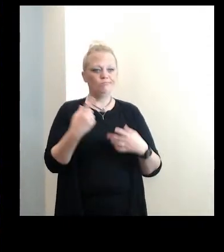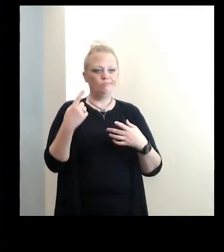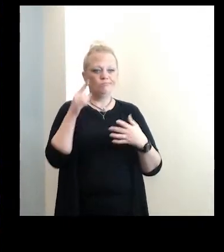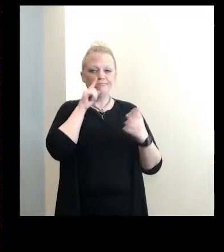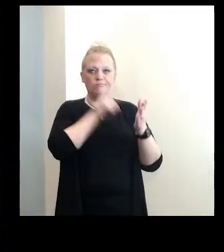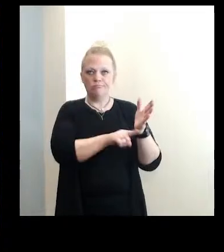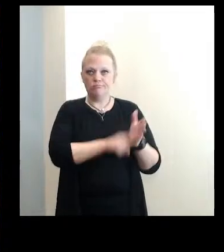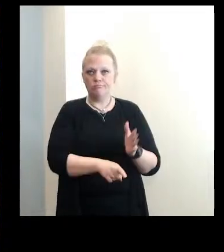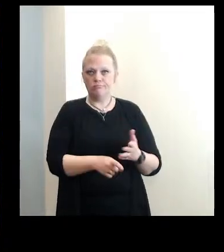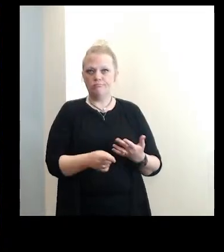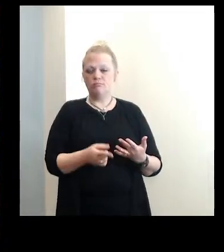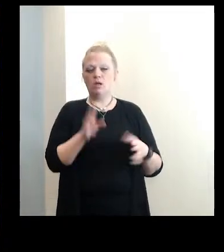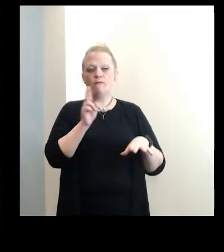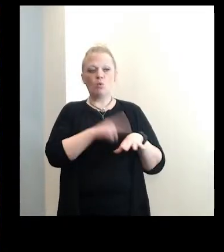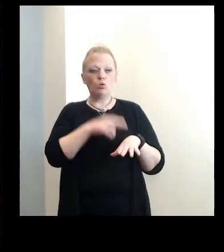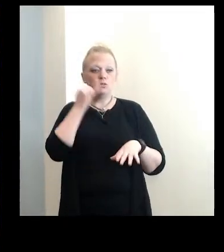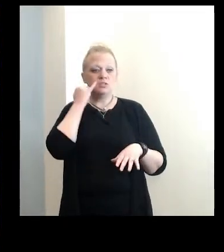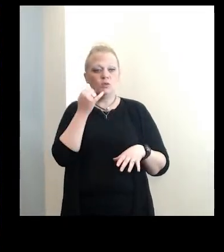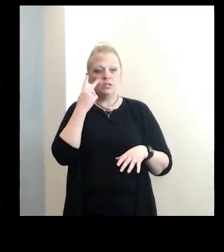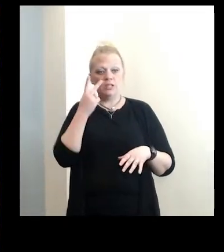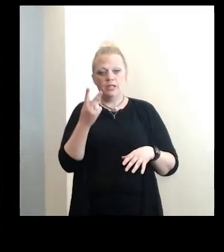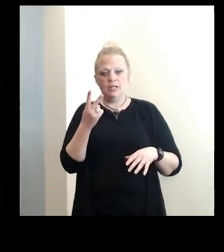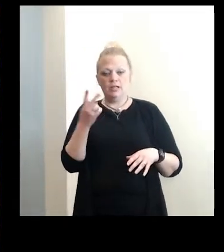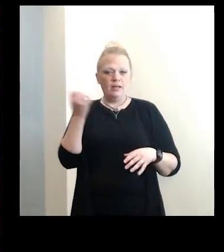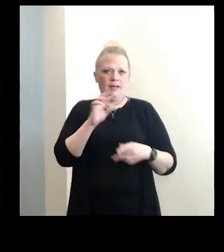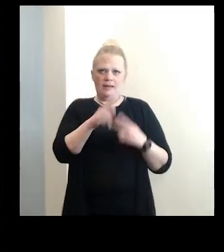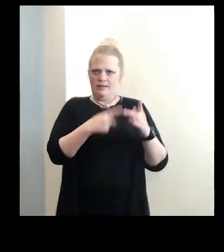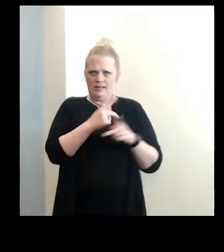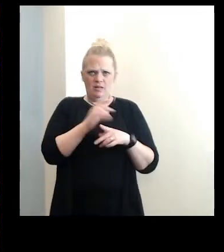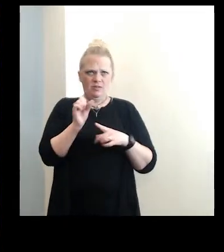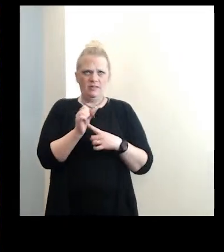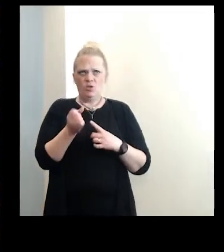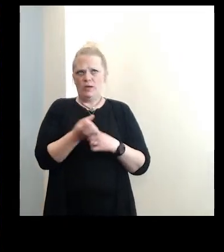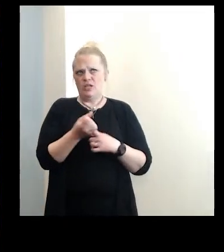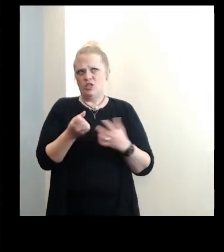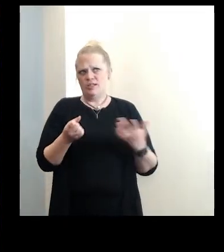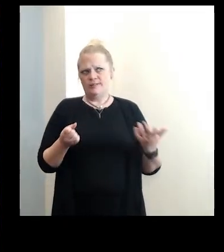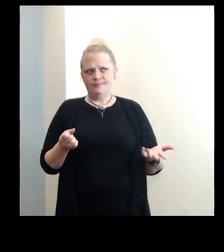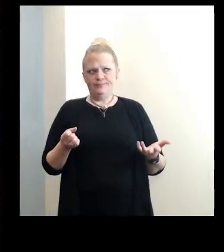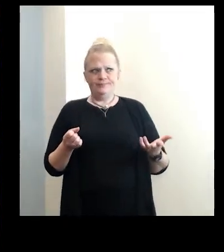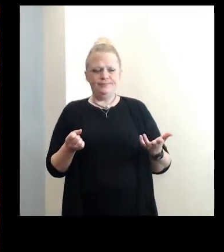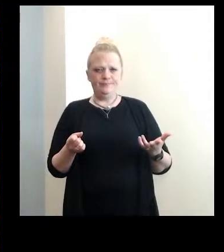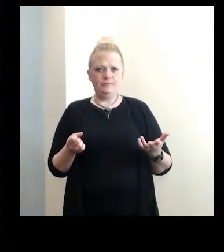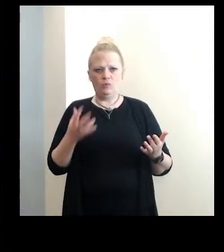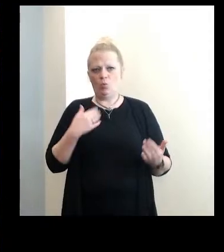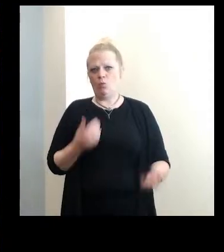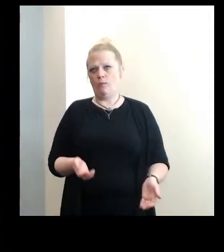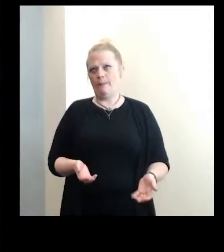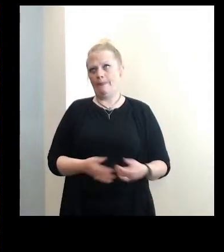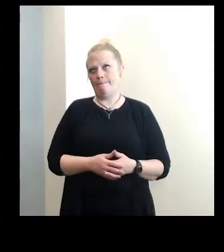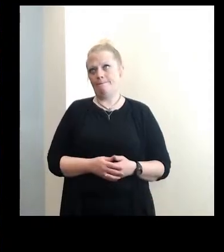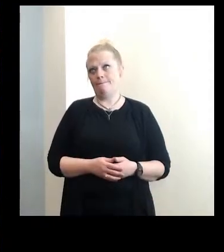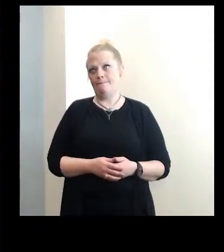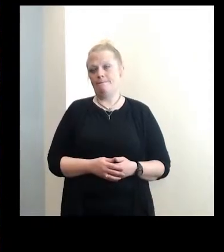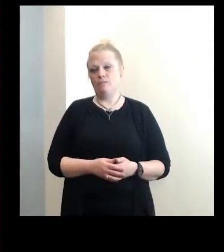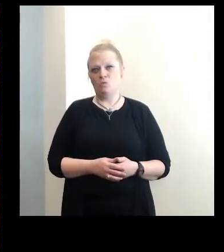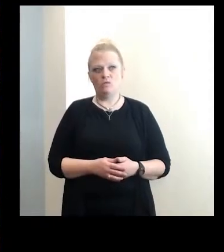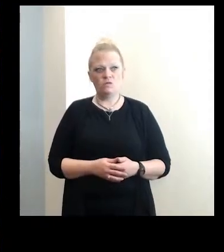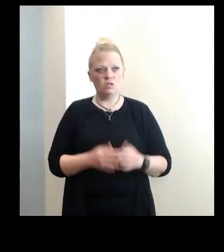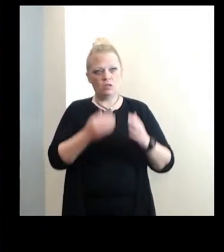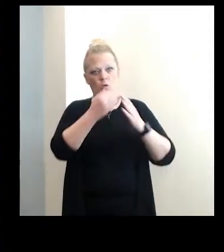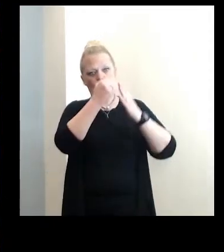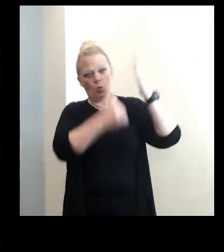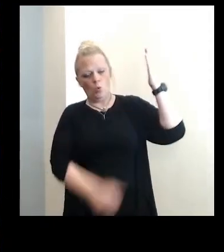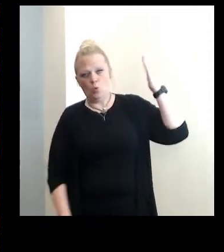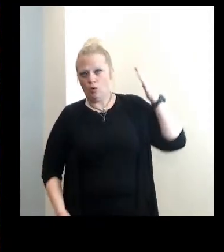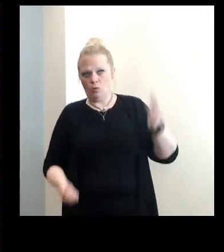of course, if we see for any type of situation, if we receive an overwhelming number of complaints about